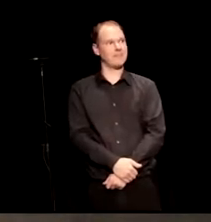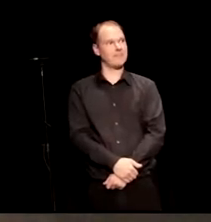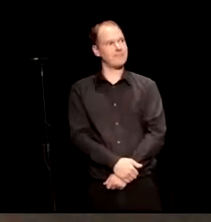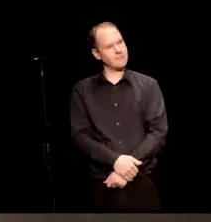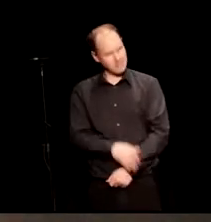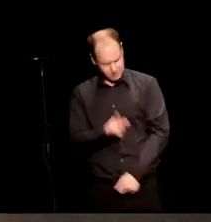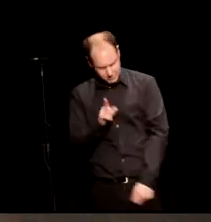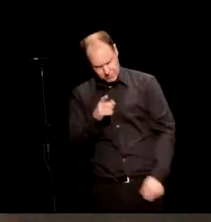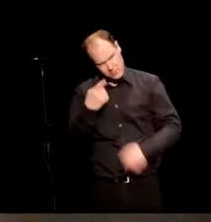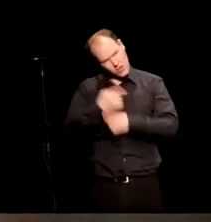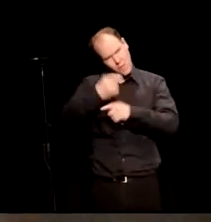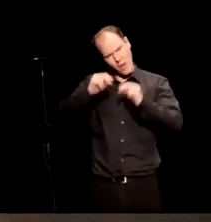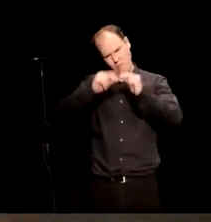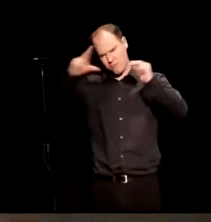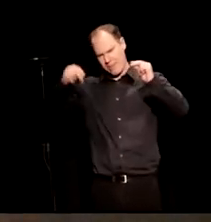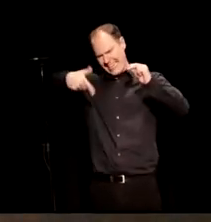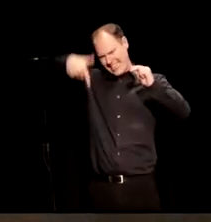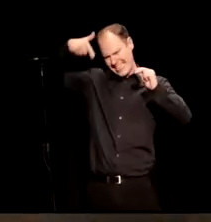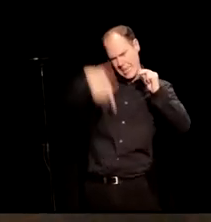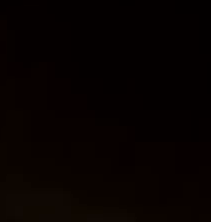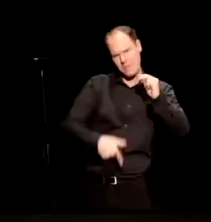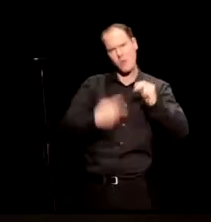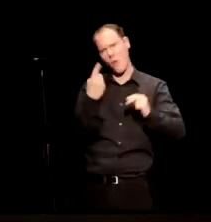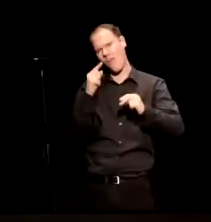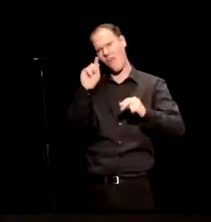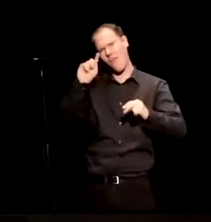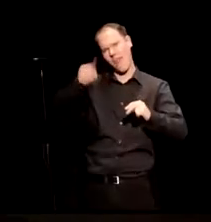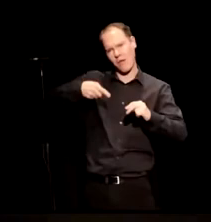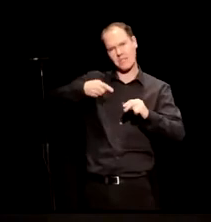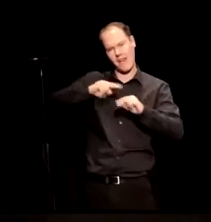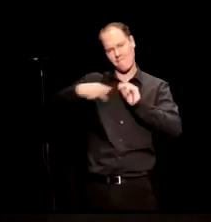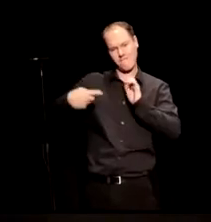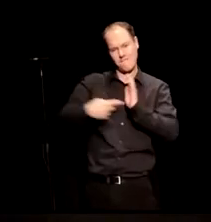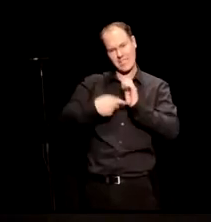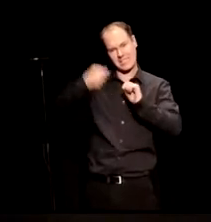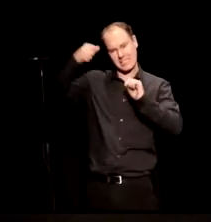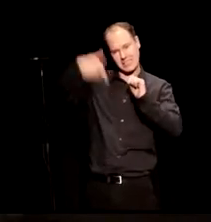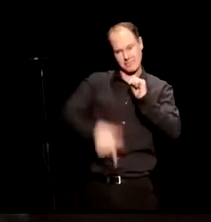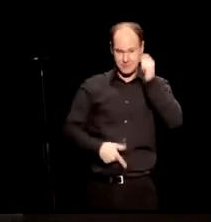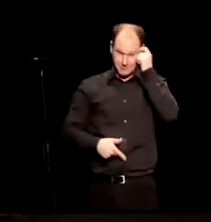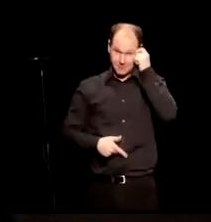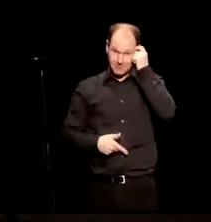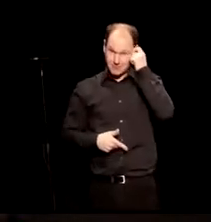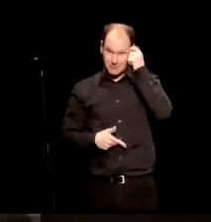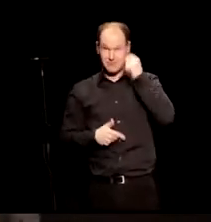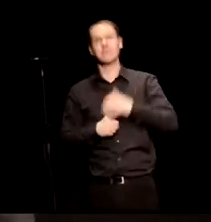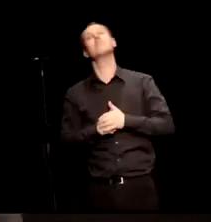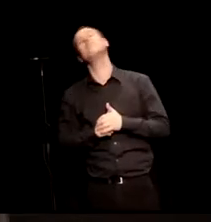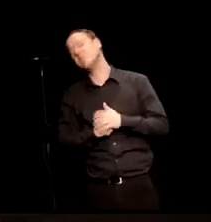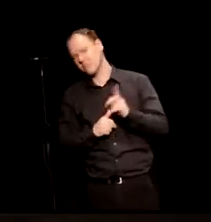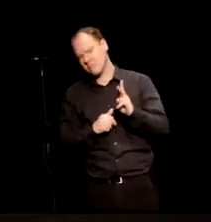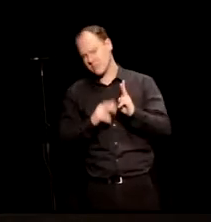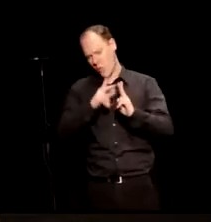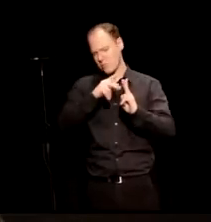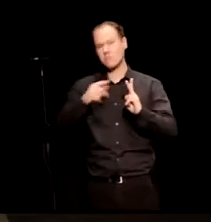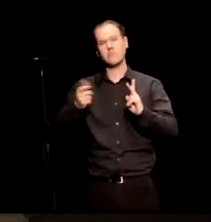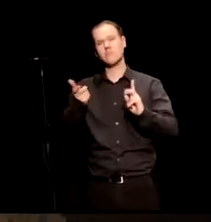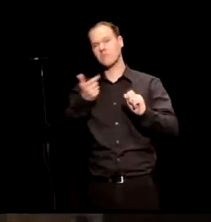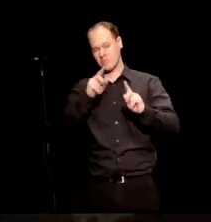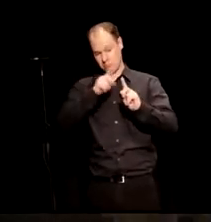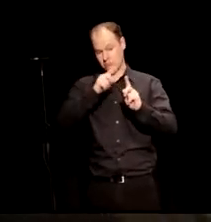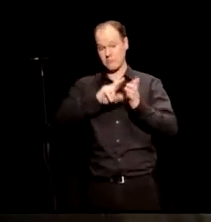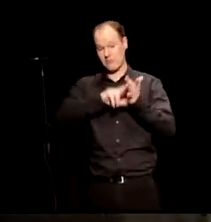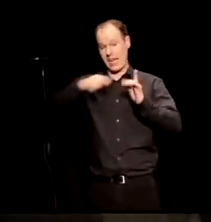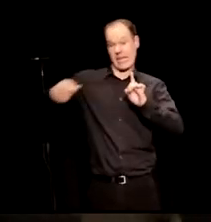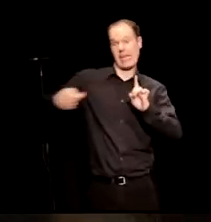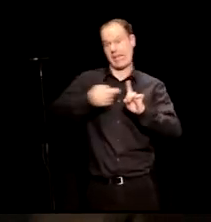How deep did you say that chasm was? 1,000 feet. Then I suppose Nick Carter, having rubber soles on his shoes,